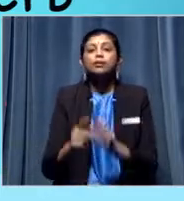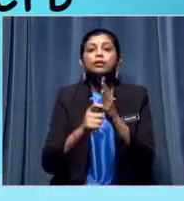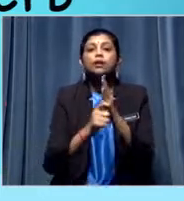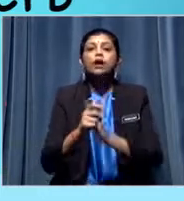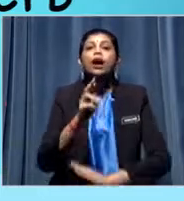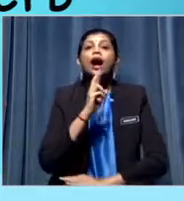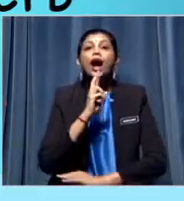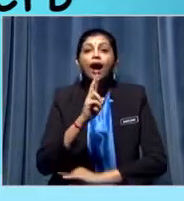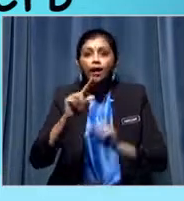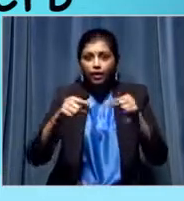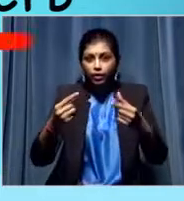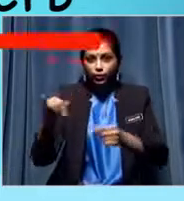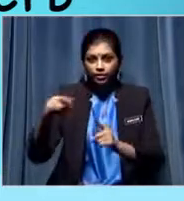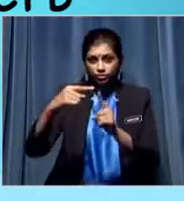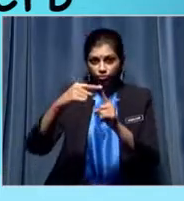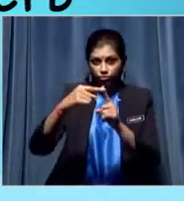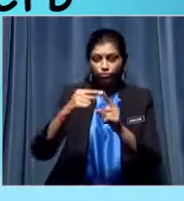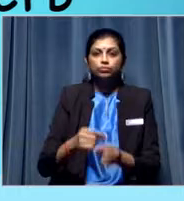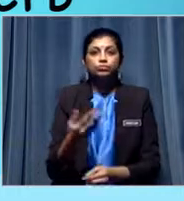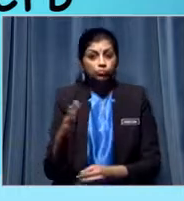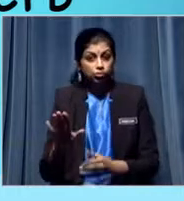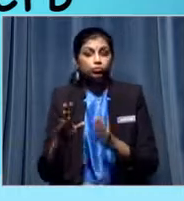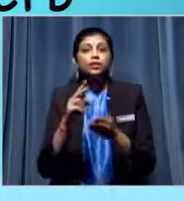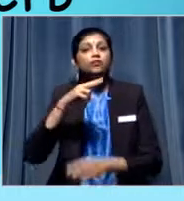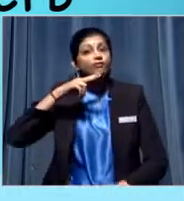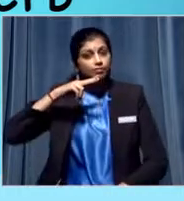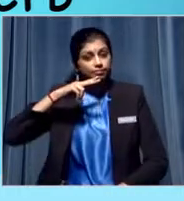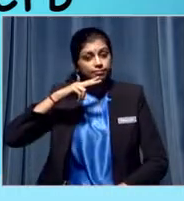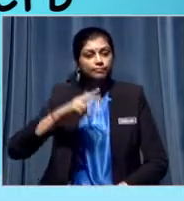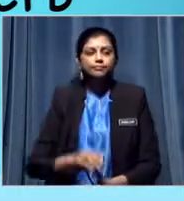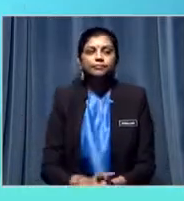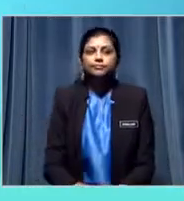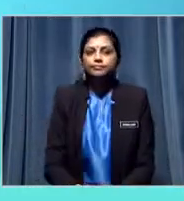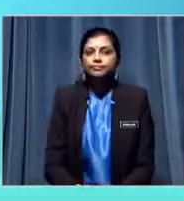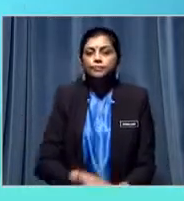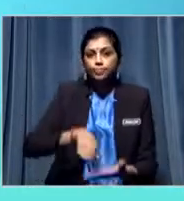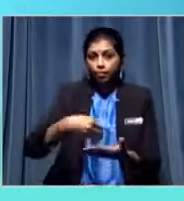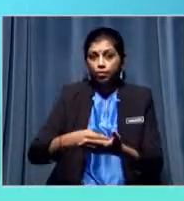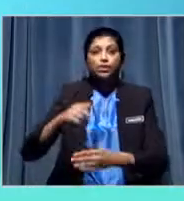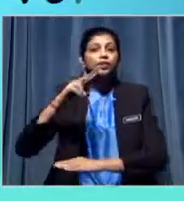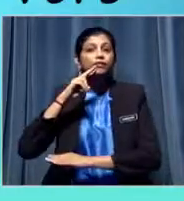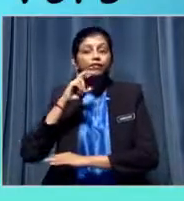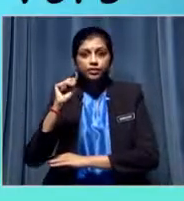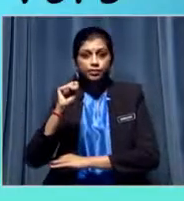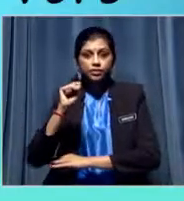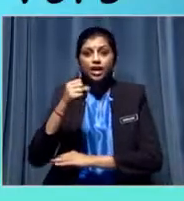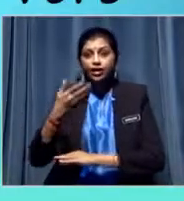use are going to plus verb. All the verbs after going to should be in base